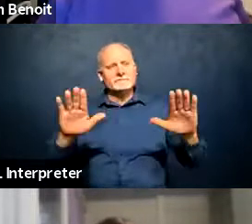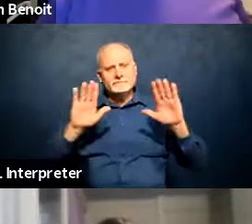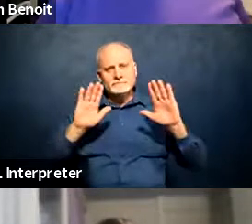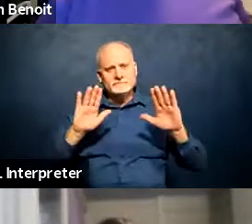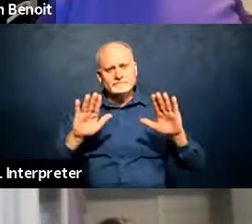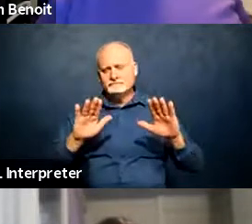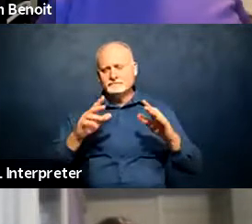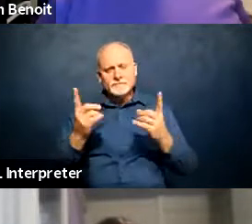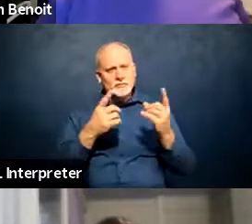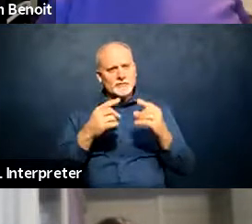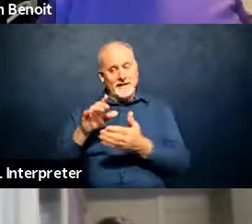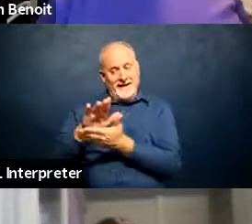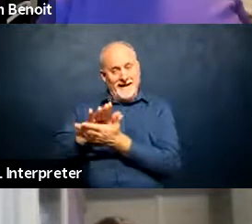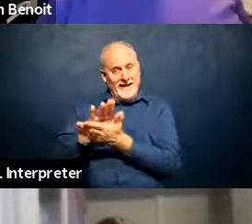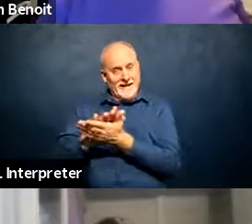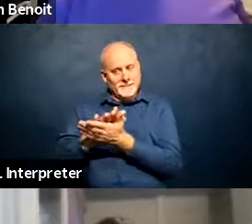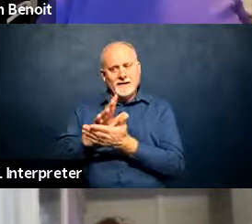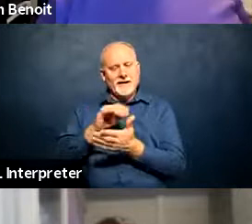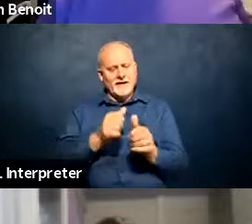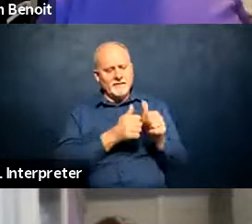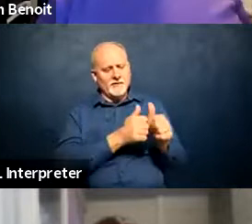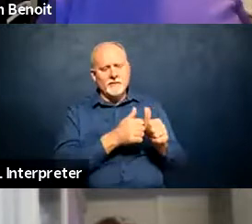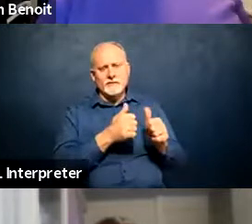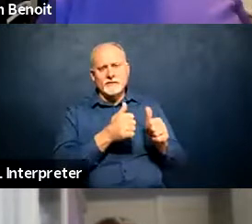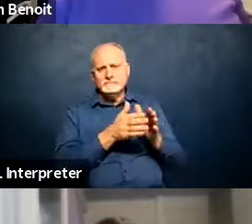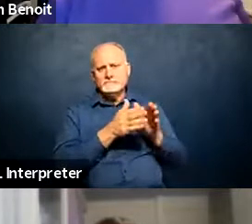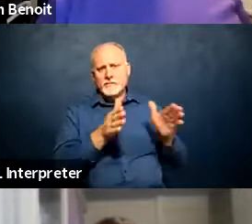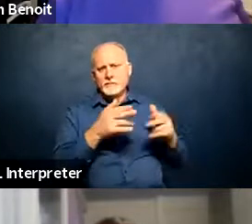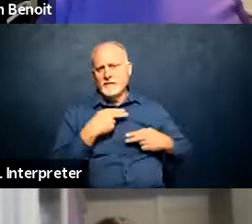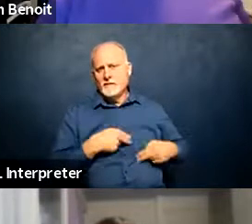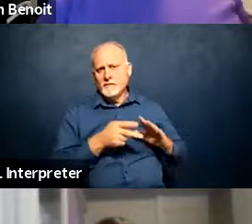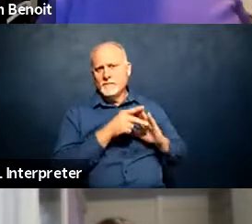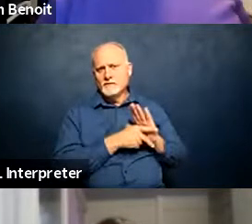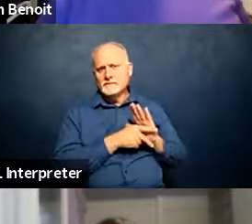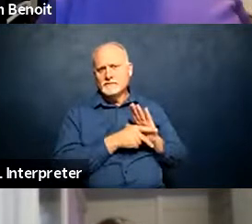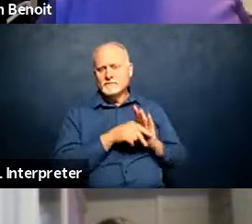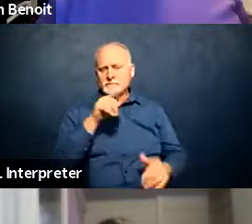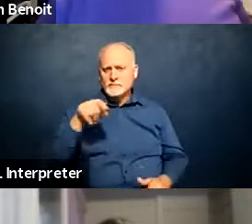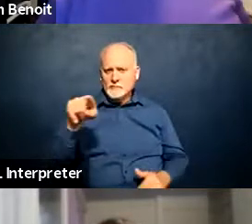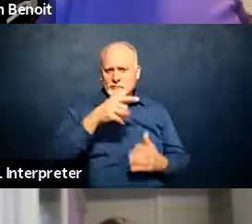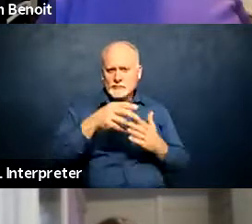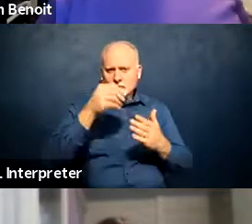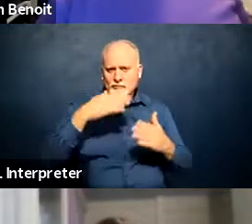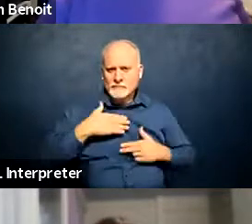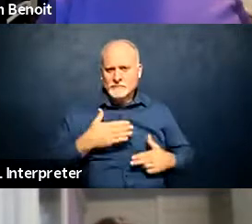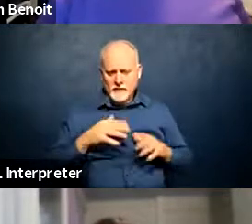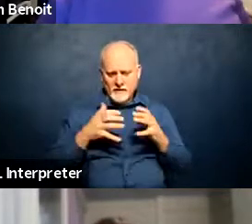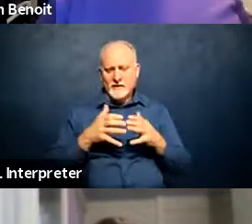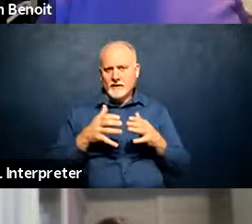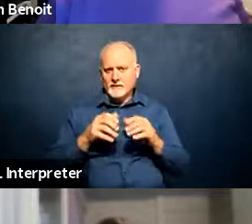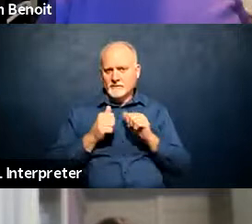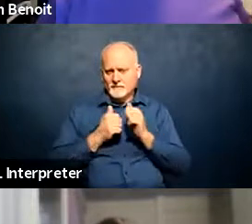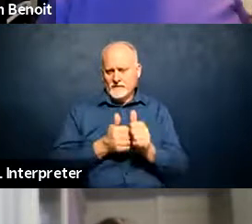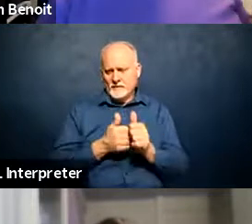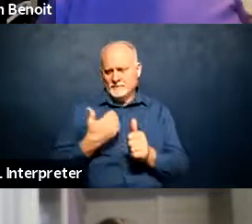both academically, but also adhering to public health policies that you as a student body carried out throughout last year.